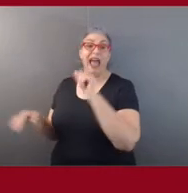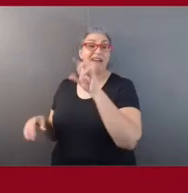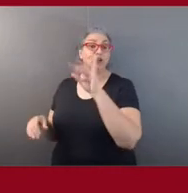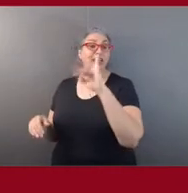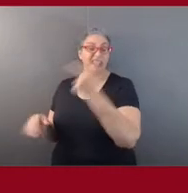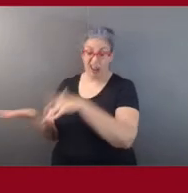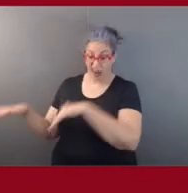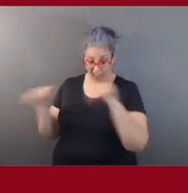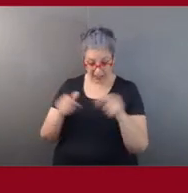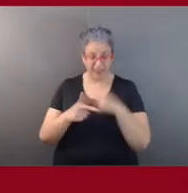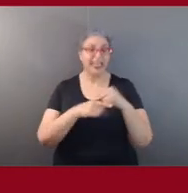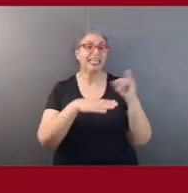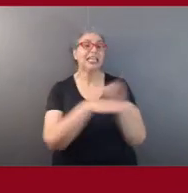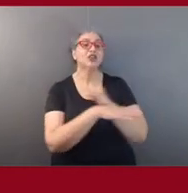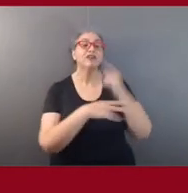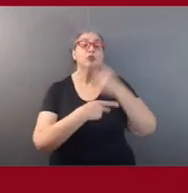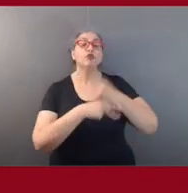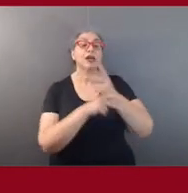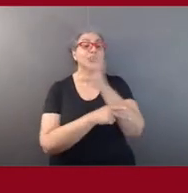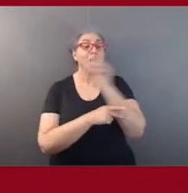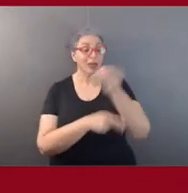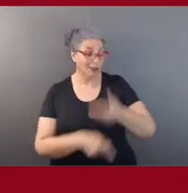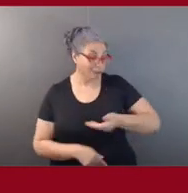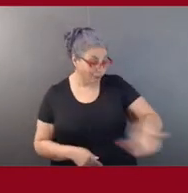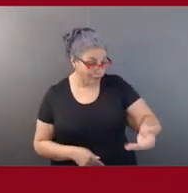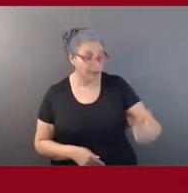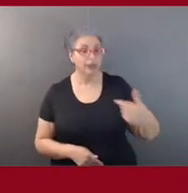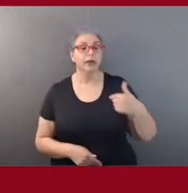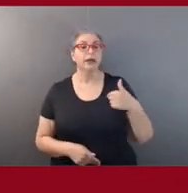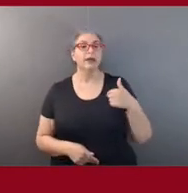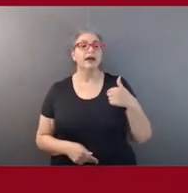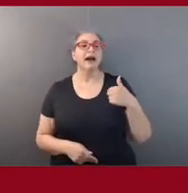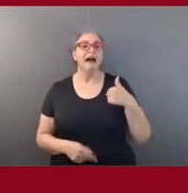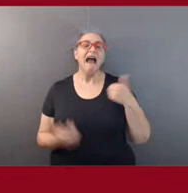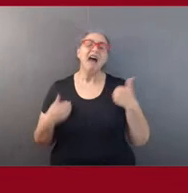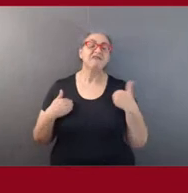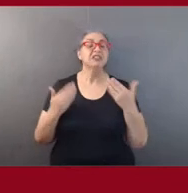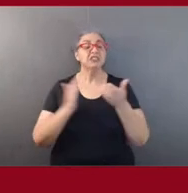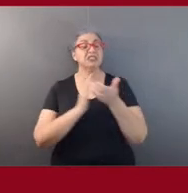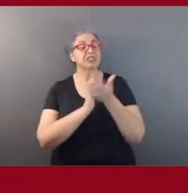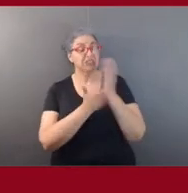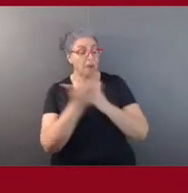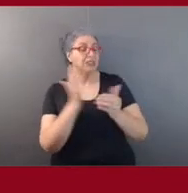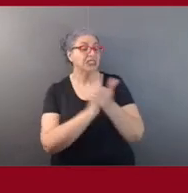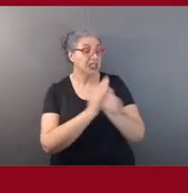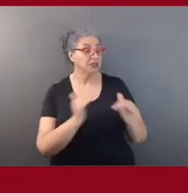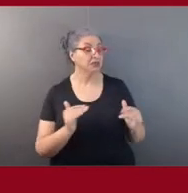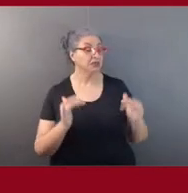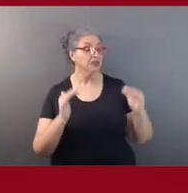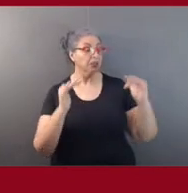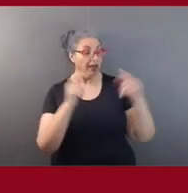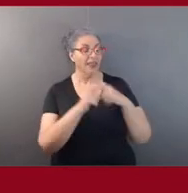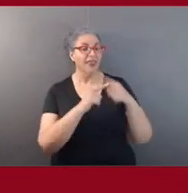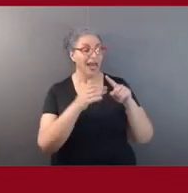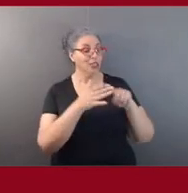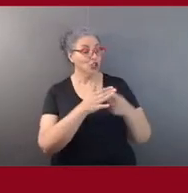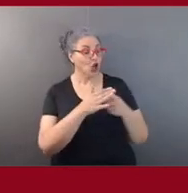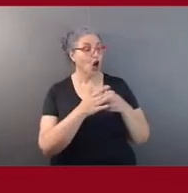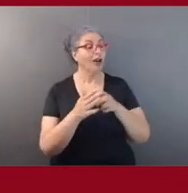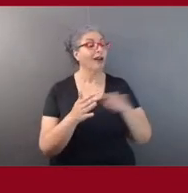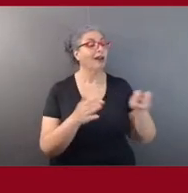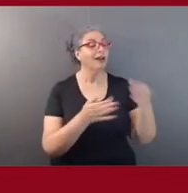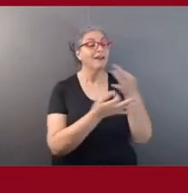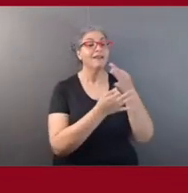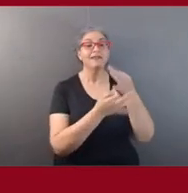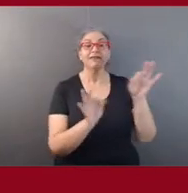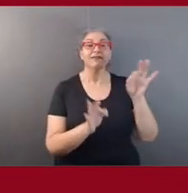intern for a production company that took me on. I acquired a certain level of skills and then started to make my way into the freelance